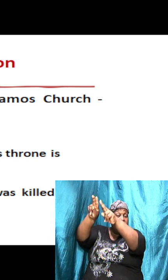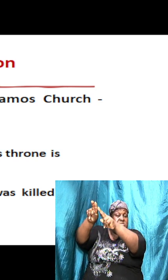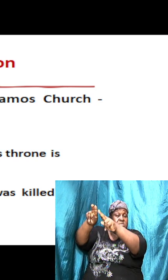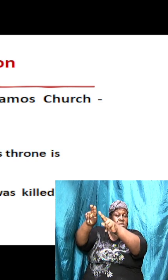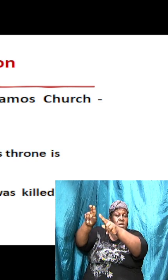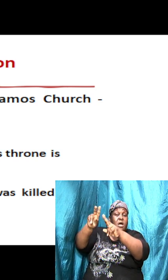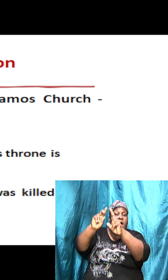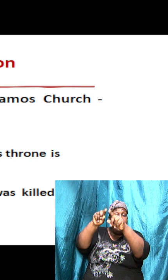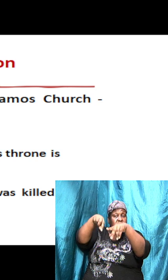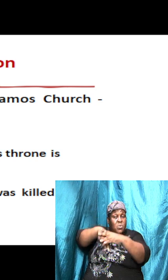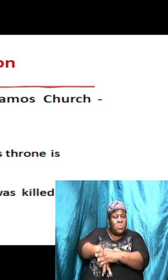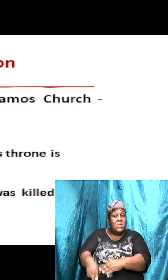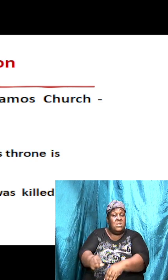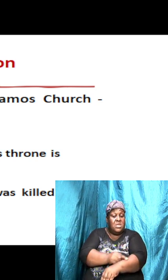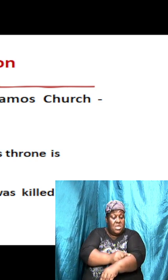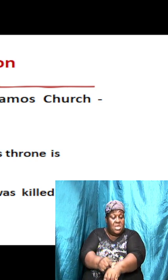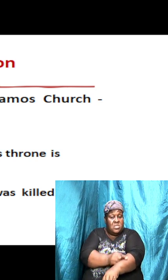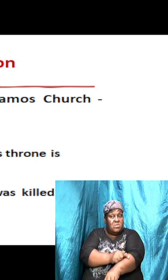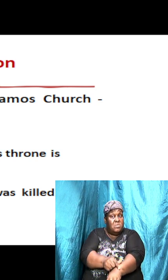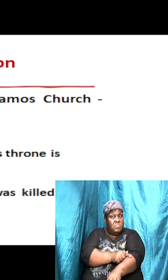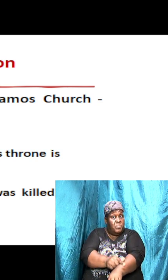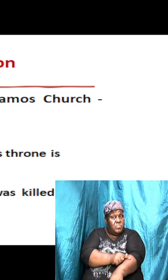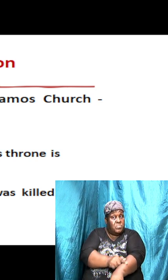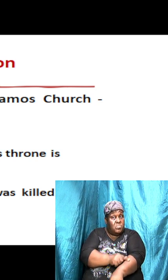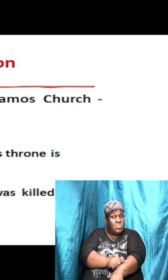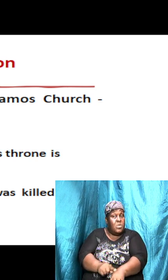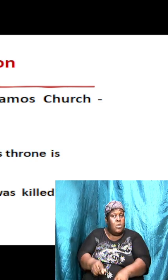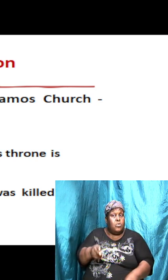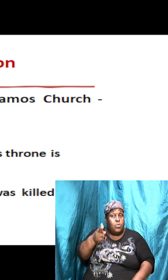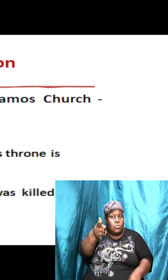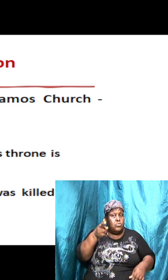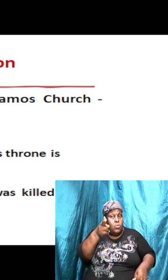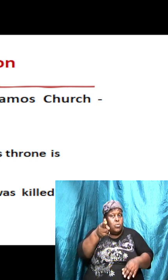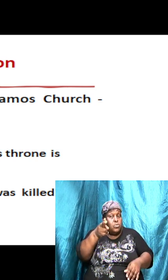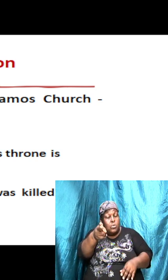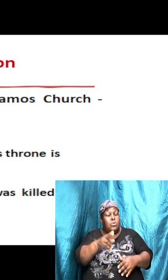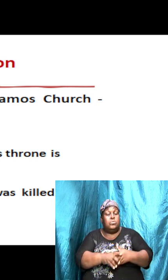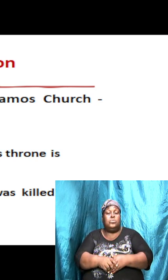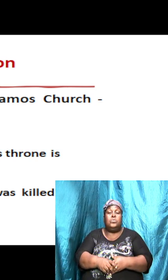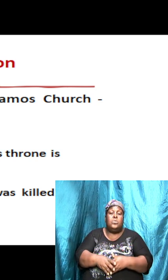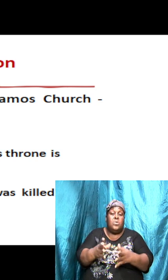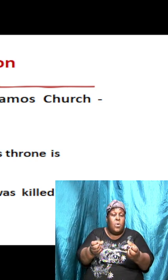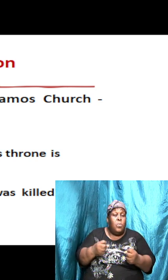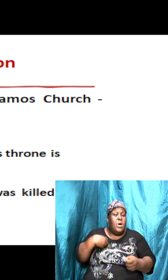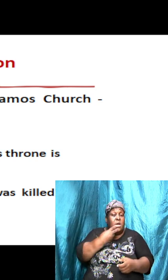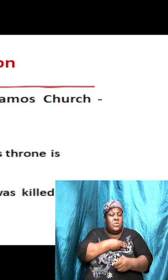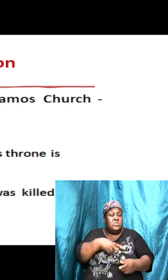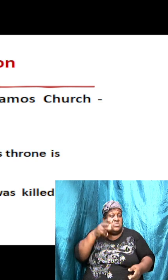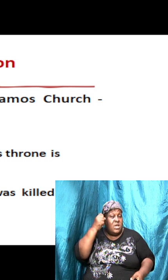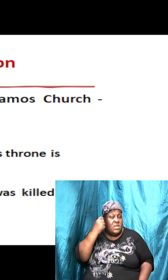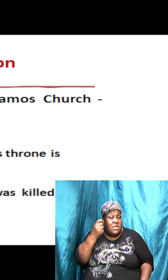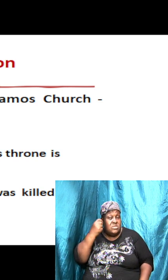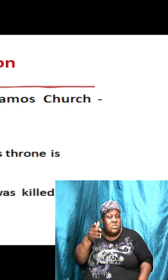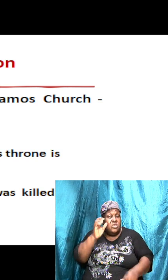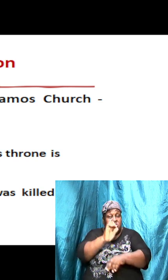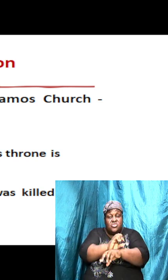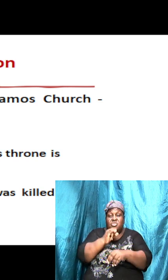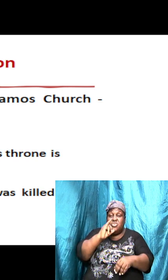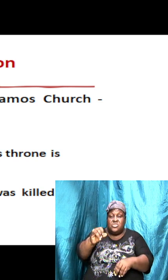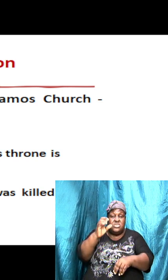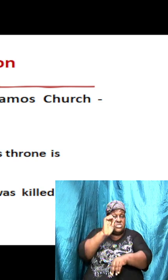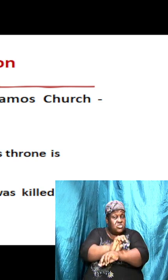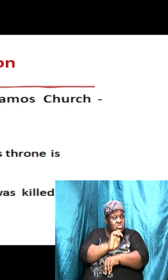in the ghettos of downtown Kingston, where the guns are barking. I want us to understand that the church is the church,